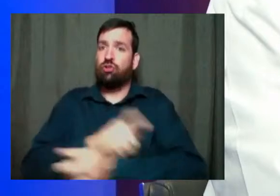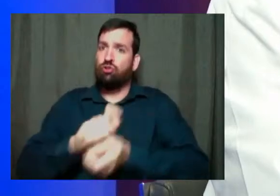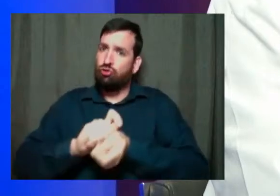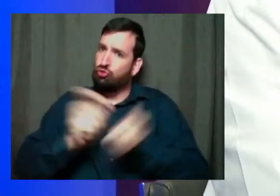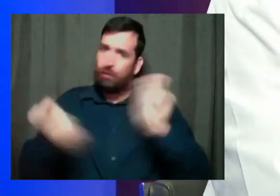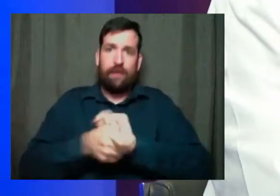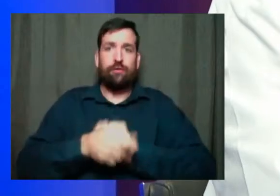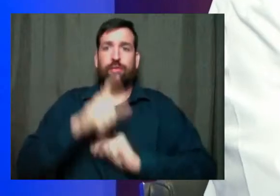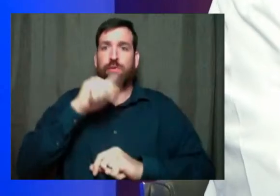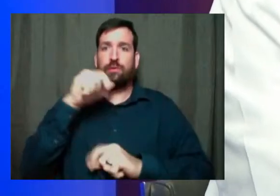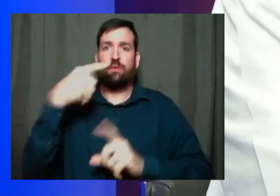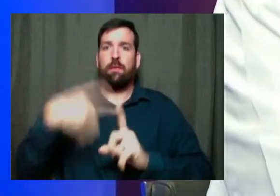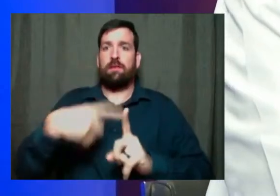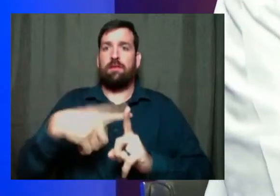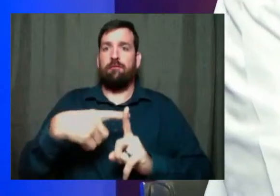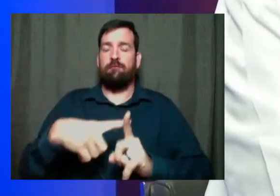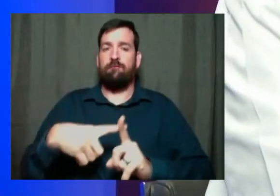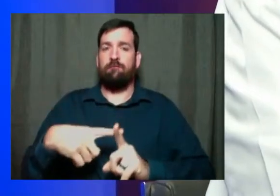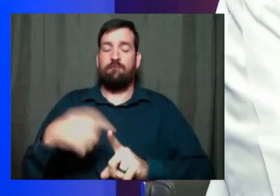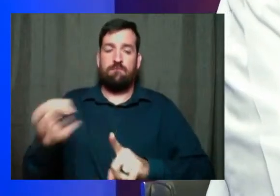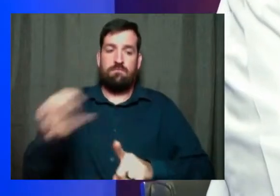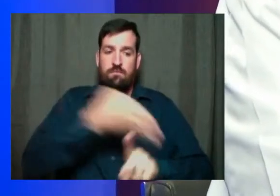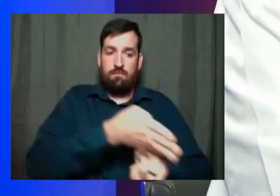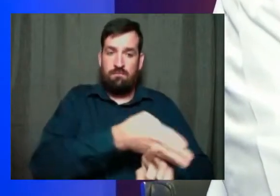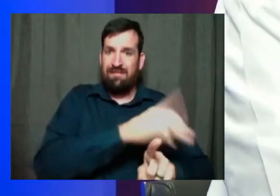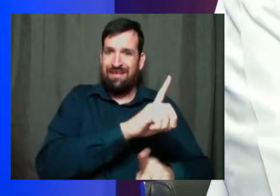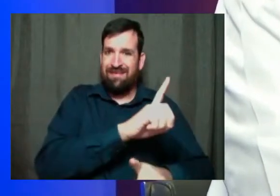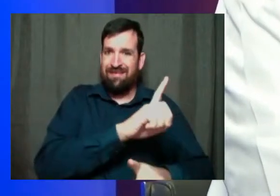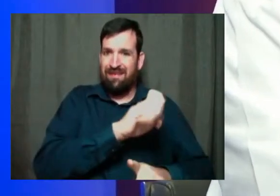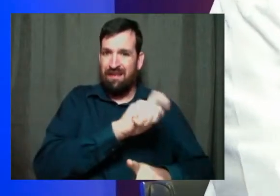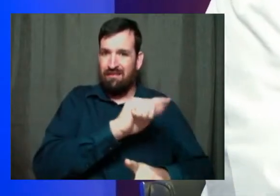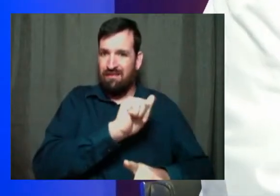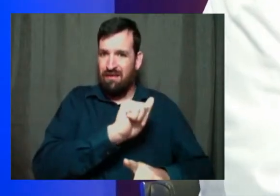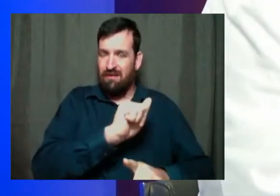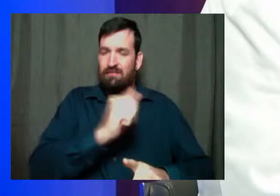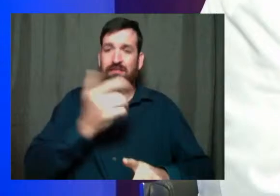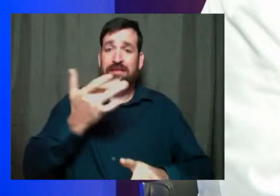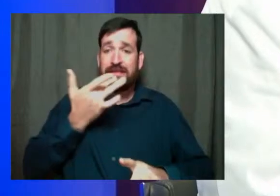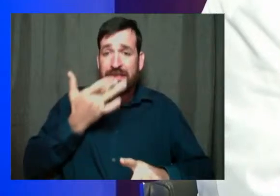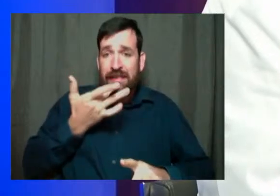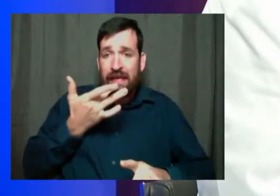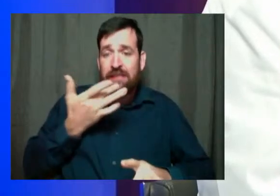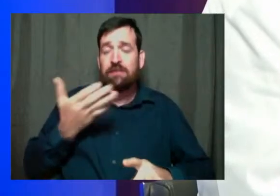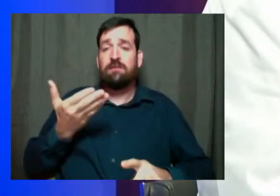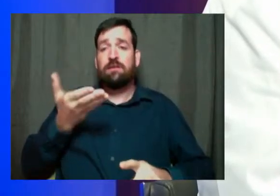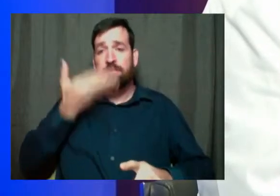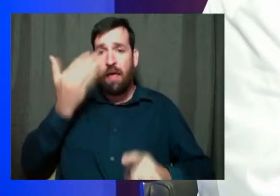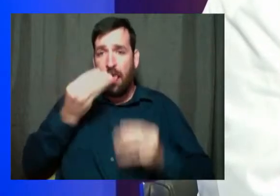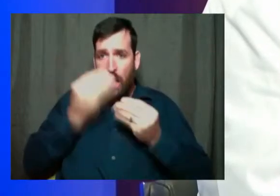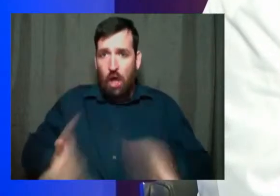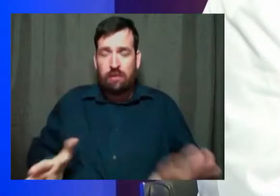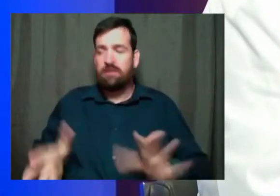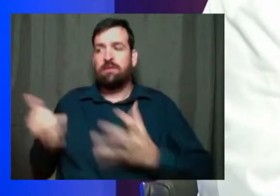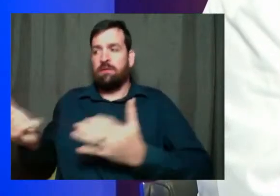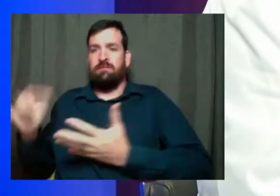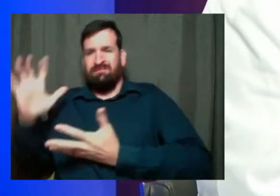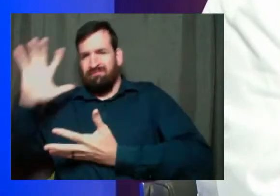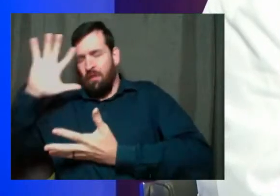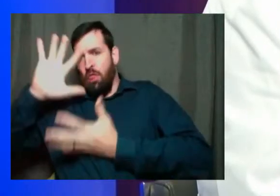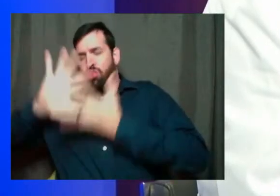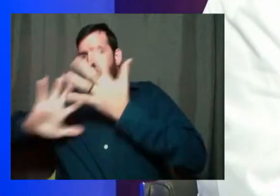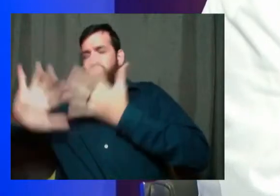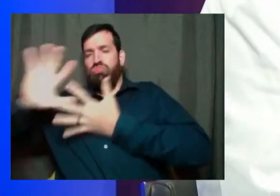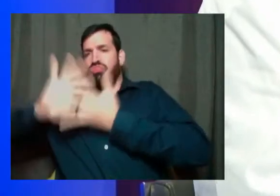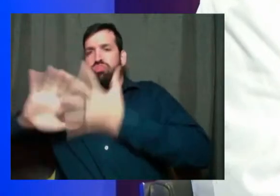because it had gone from more the Delta variant, I lost my sense of taste and smell, to I'm dizzy, I'm lightheaded, and I got a dry cough,